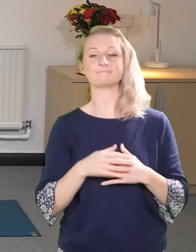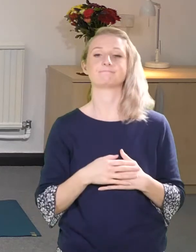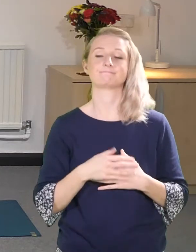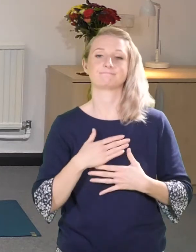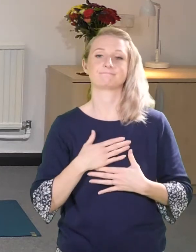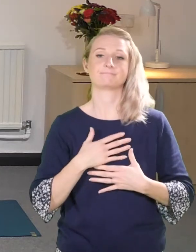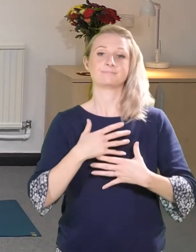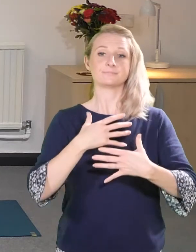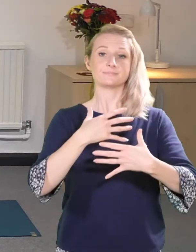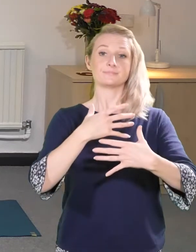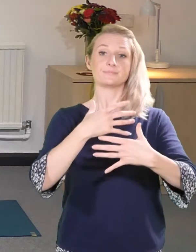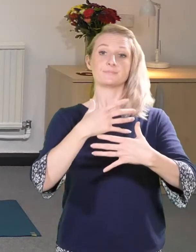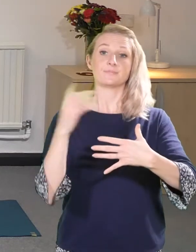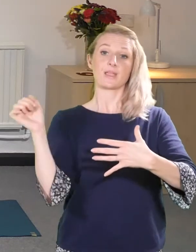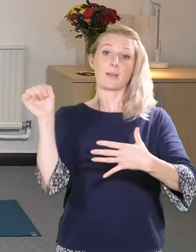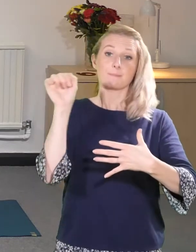Inhale, lift.